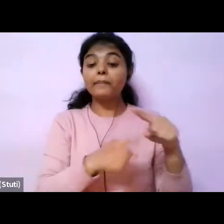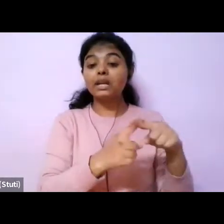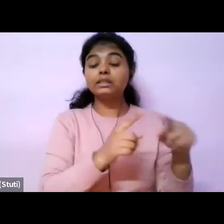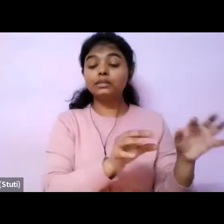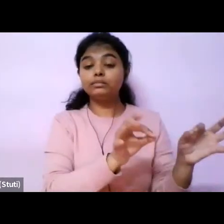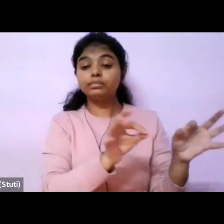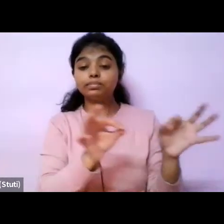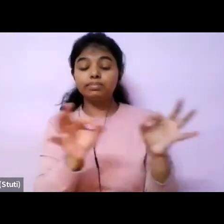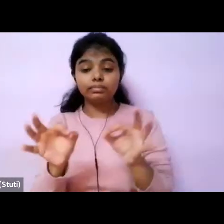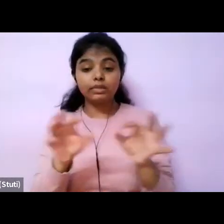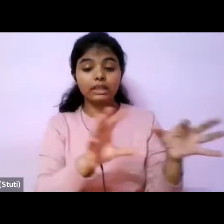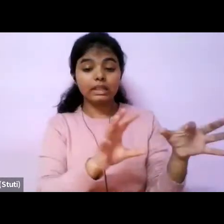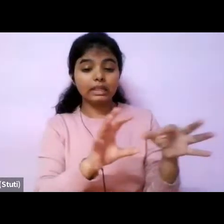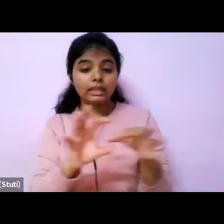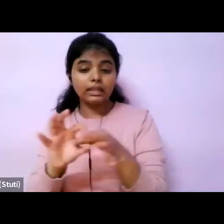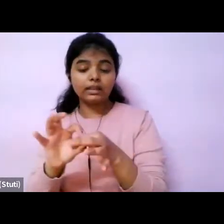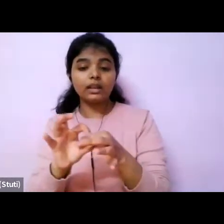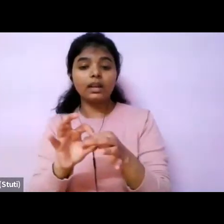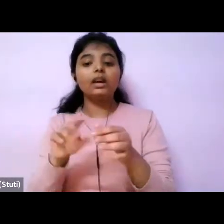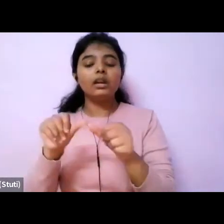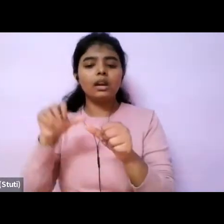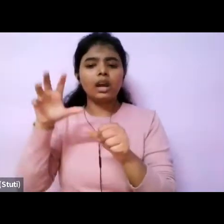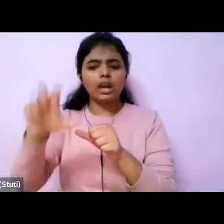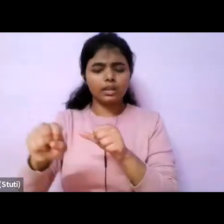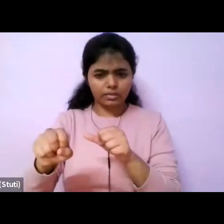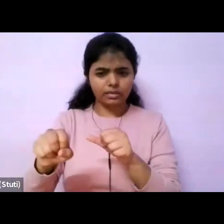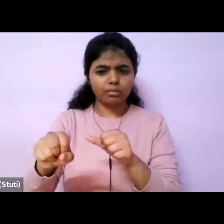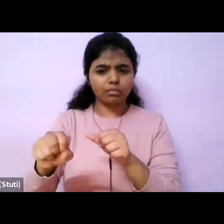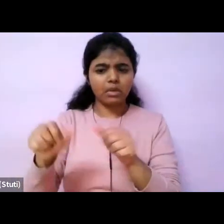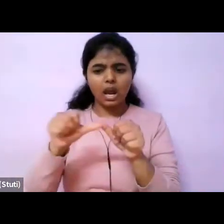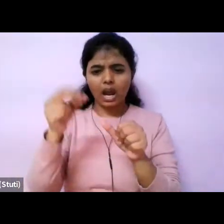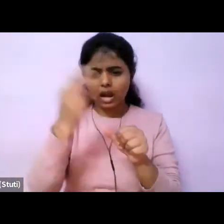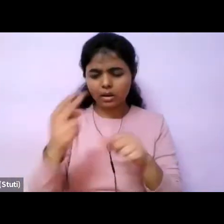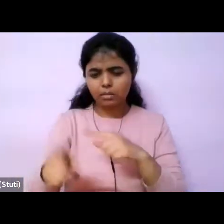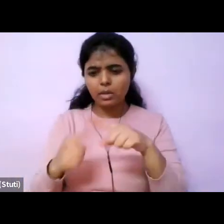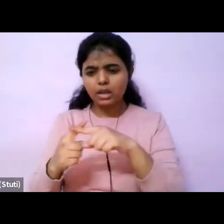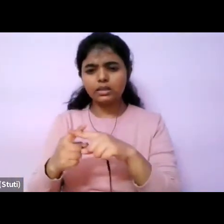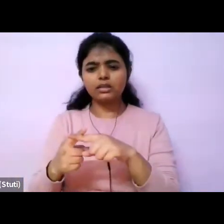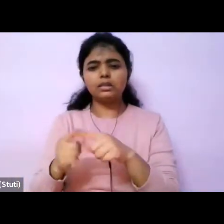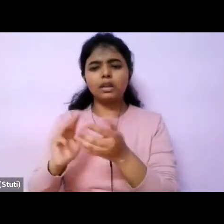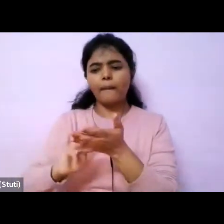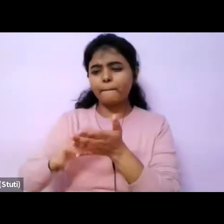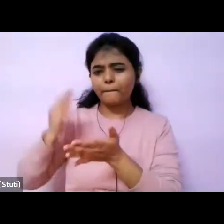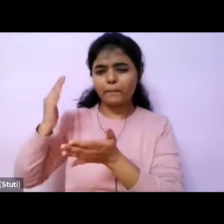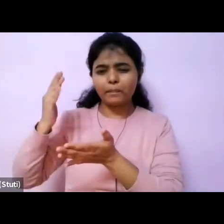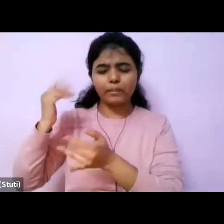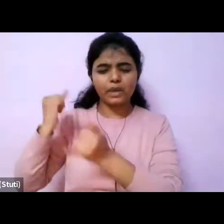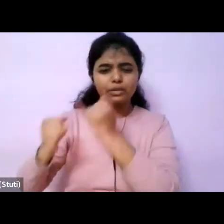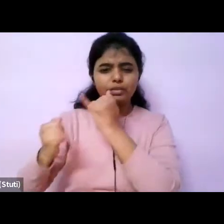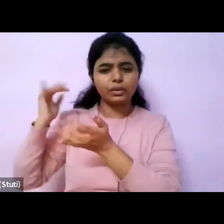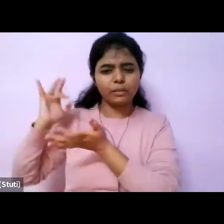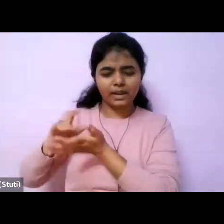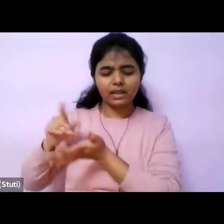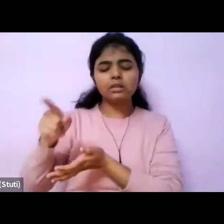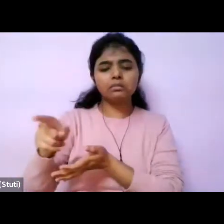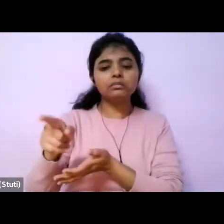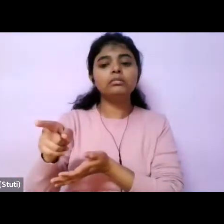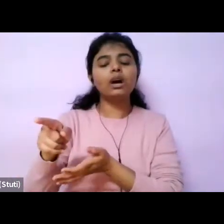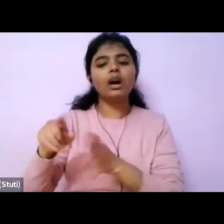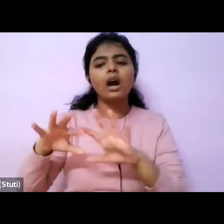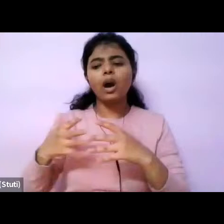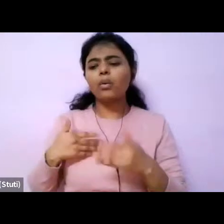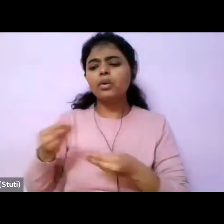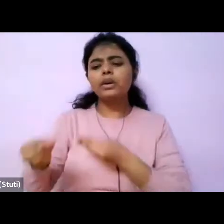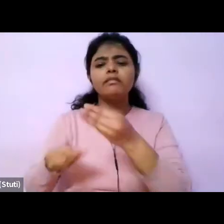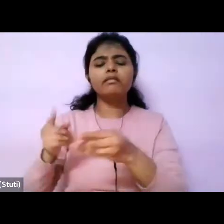opportunities in the arts, including access to art museums and performing arts theaters and participation in creative